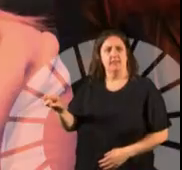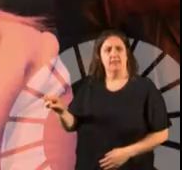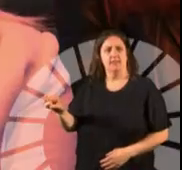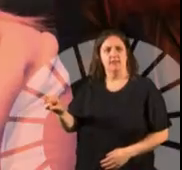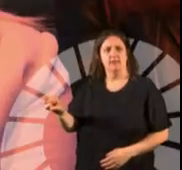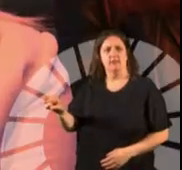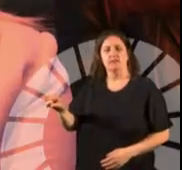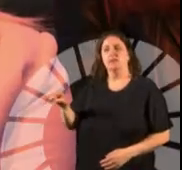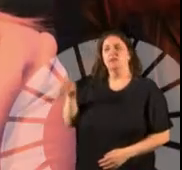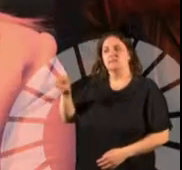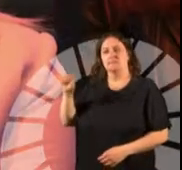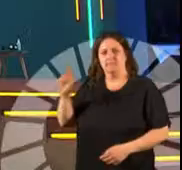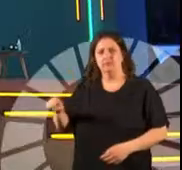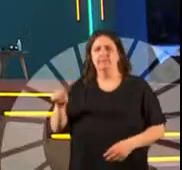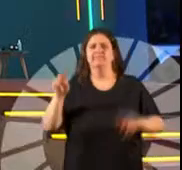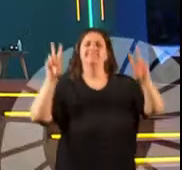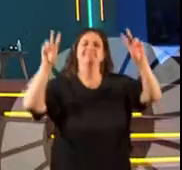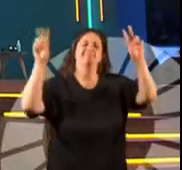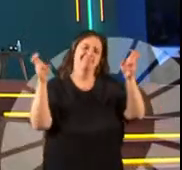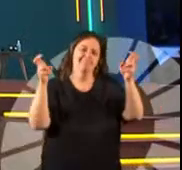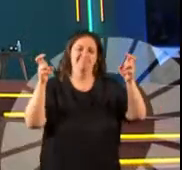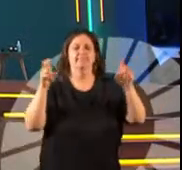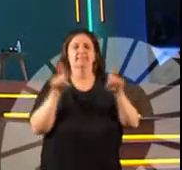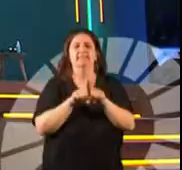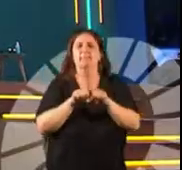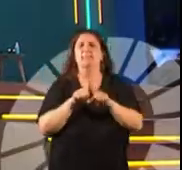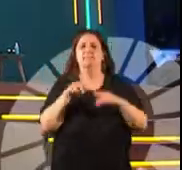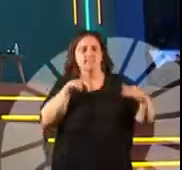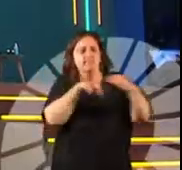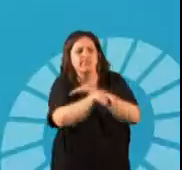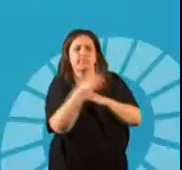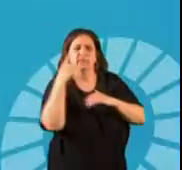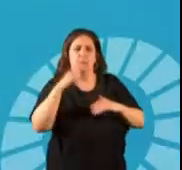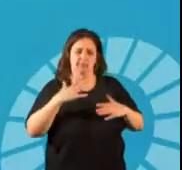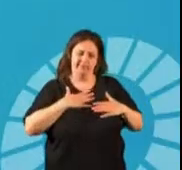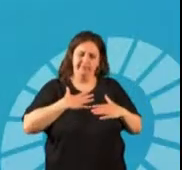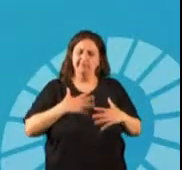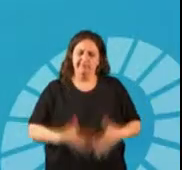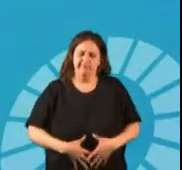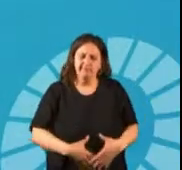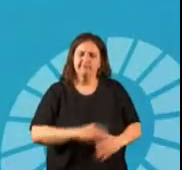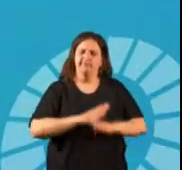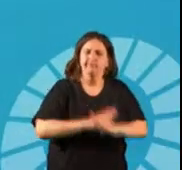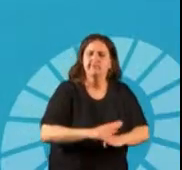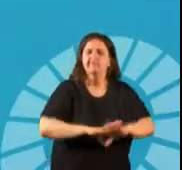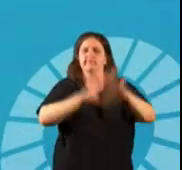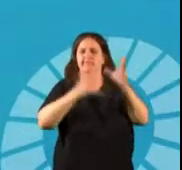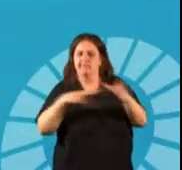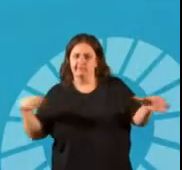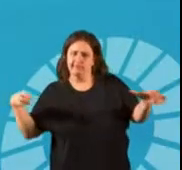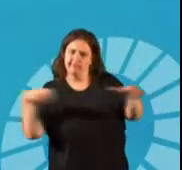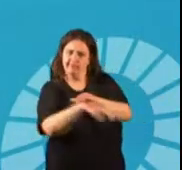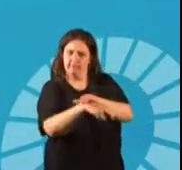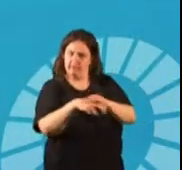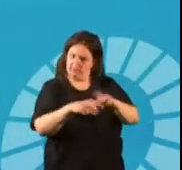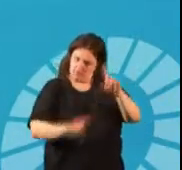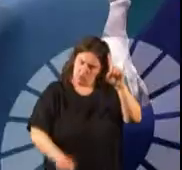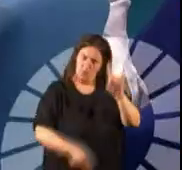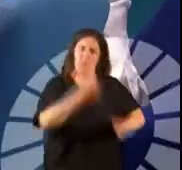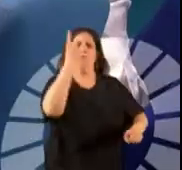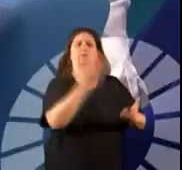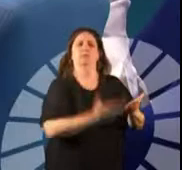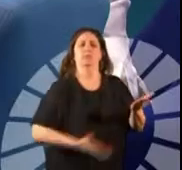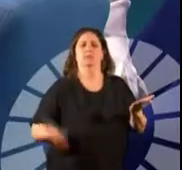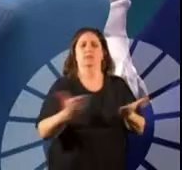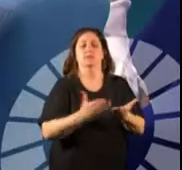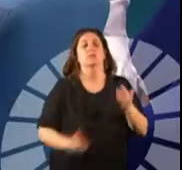When women have the right to access contraceptives and time and space the births of their children, it leads not just